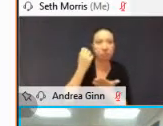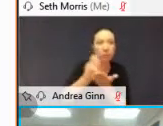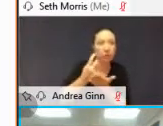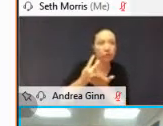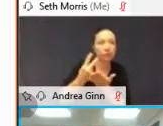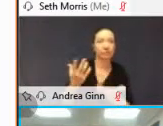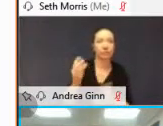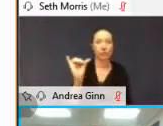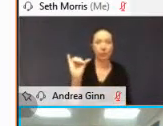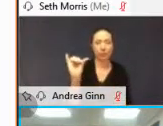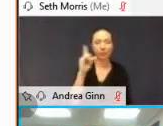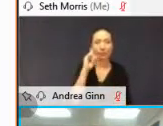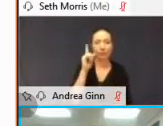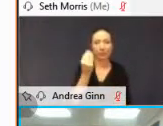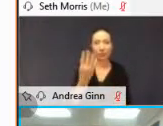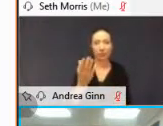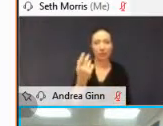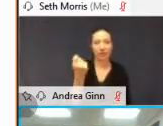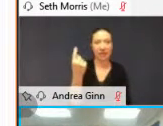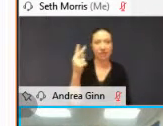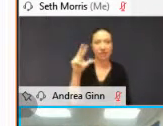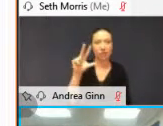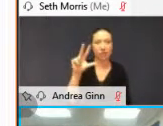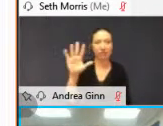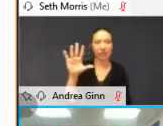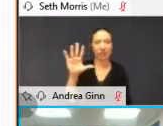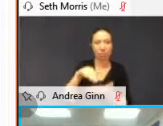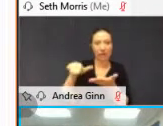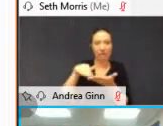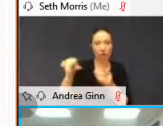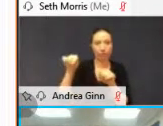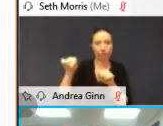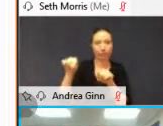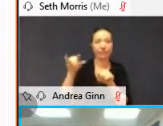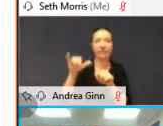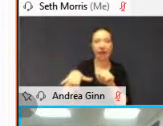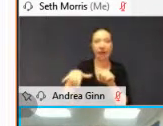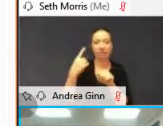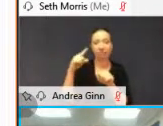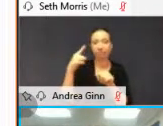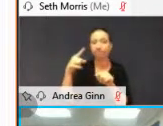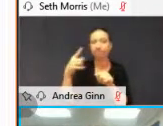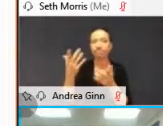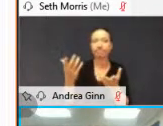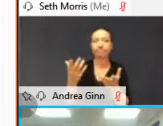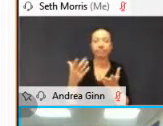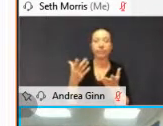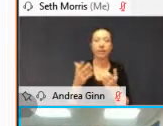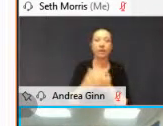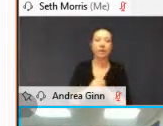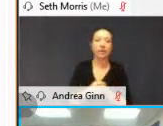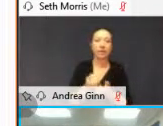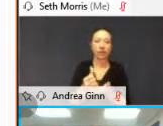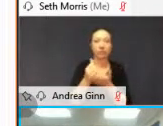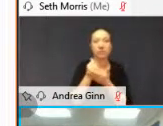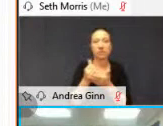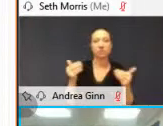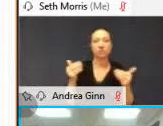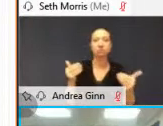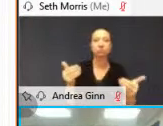all a sense, the 1135 waivers really allowed us to do things that